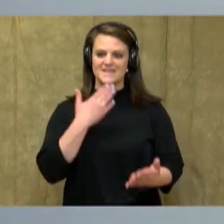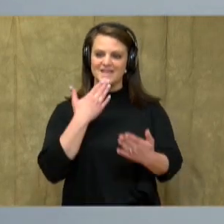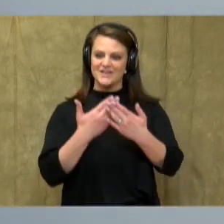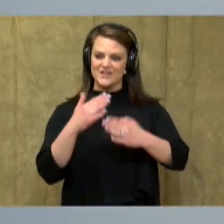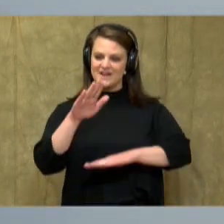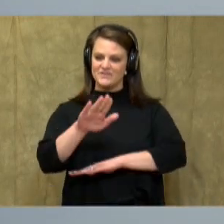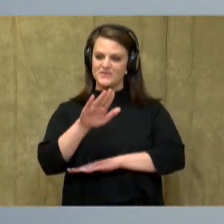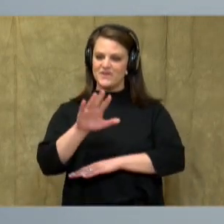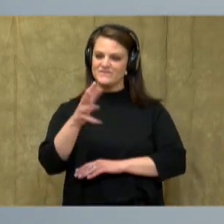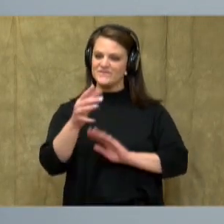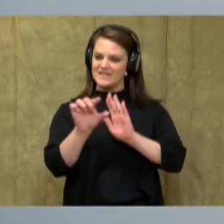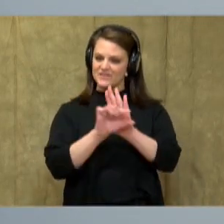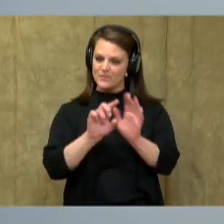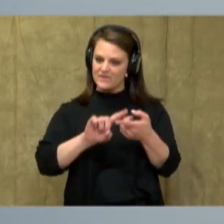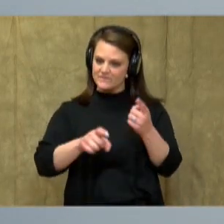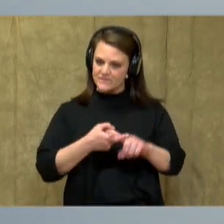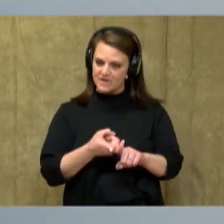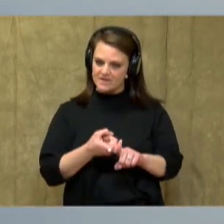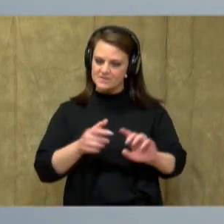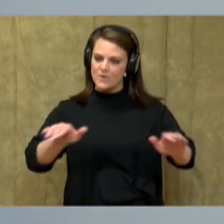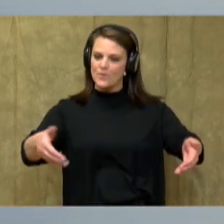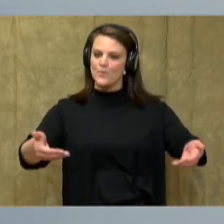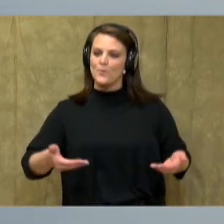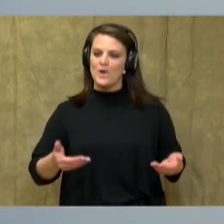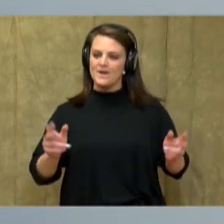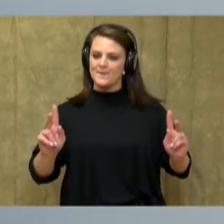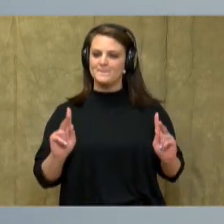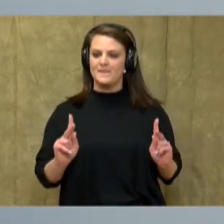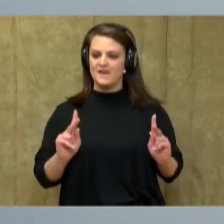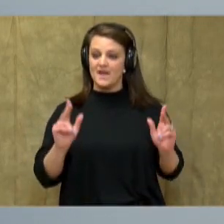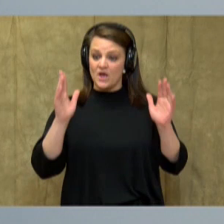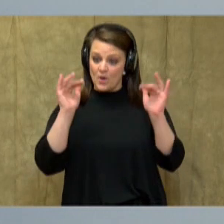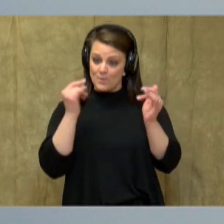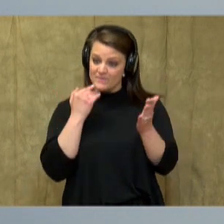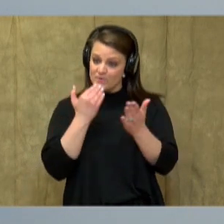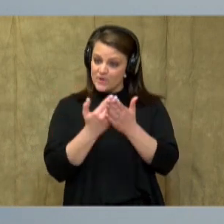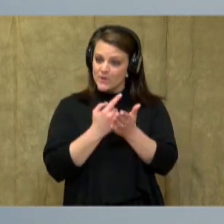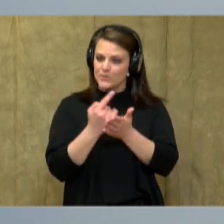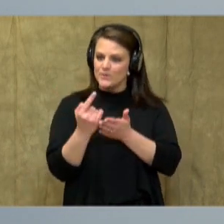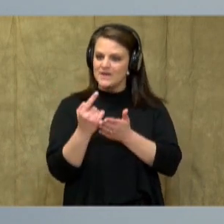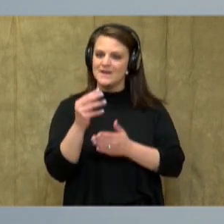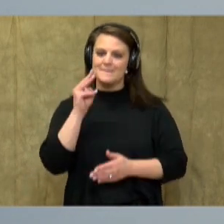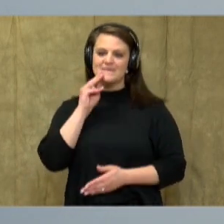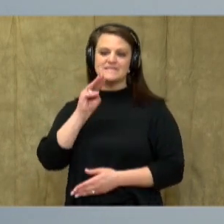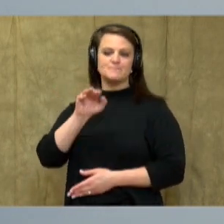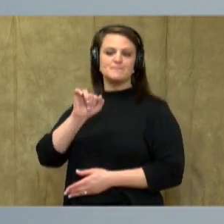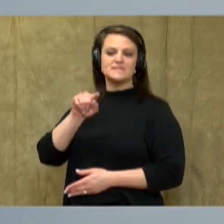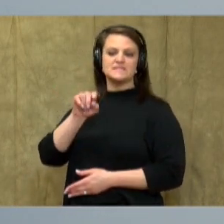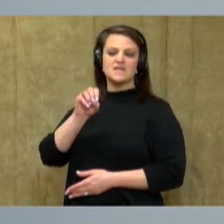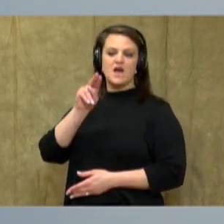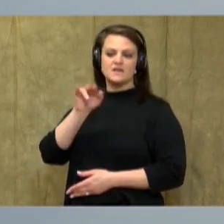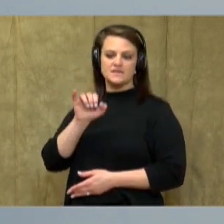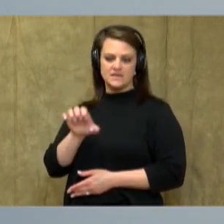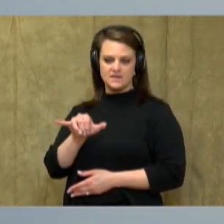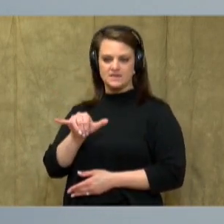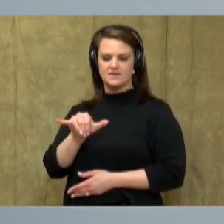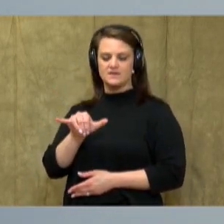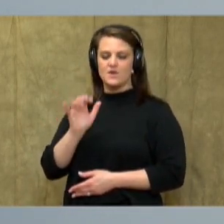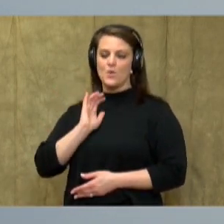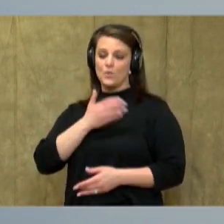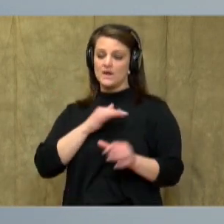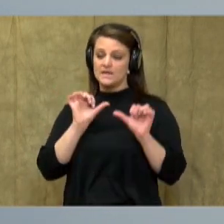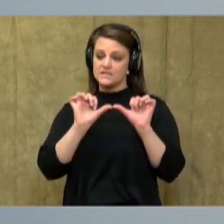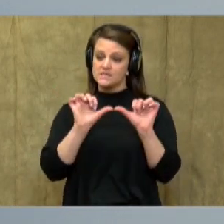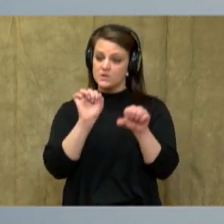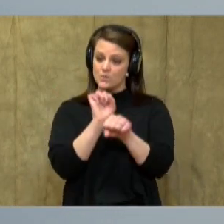Good afternoon, fifth grade friends. Welcome back. I hope you've had a great week. I am Mrs. Matani, and today we're going to continue